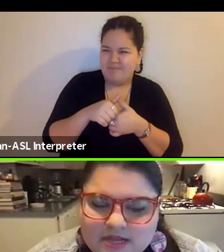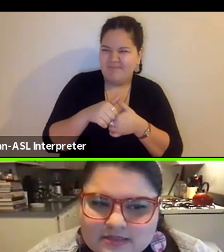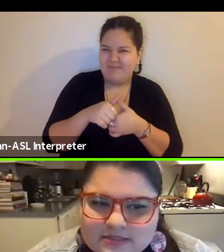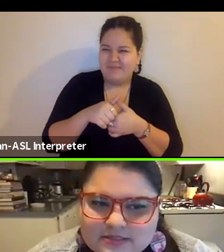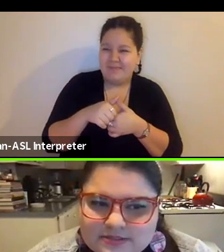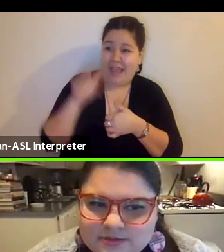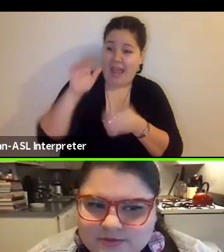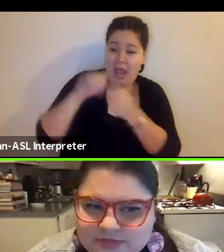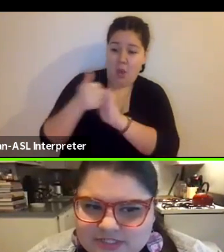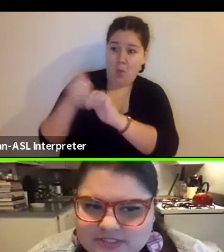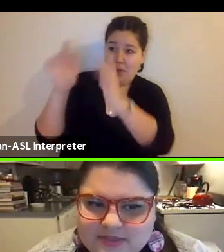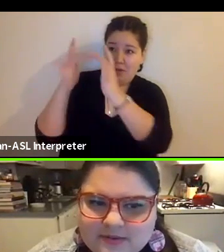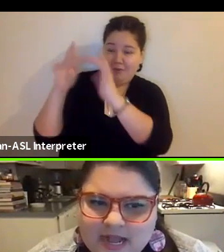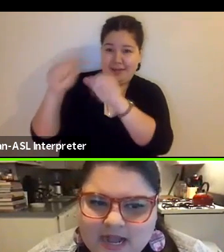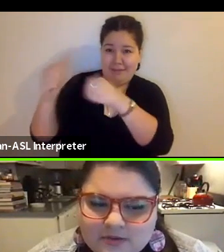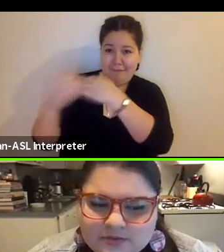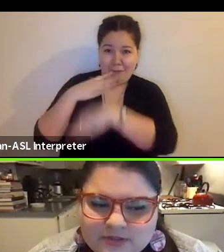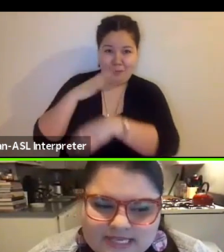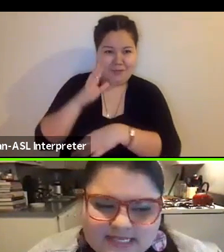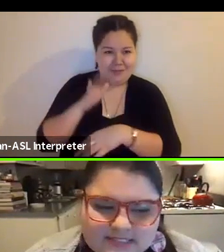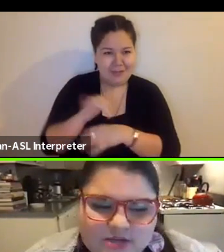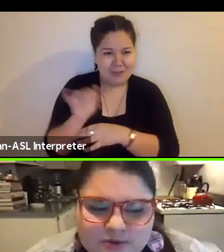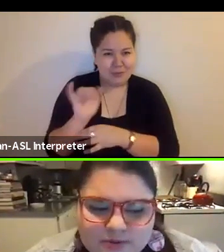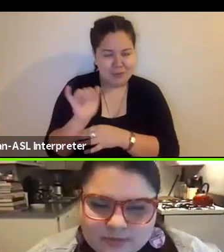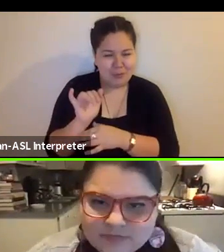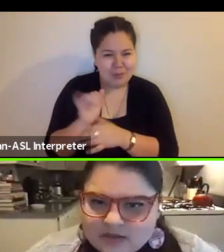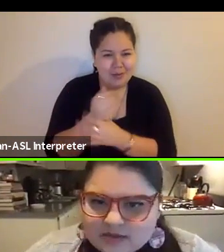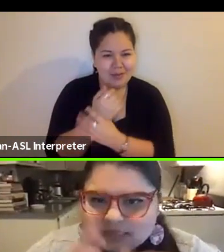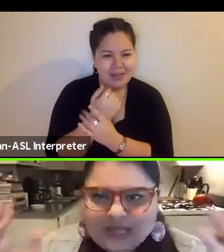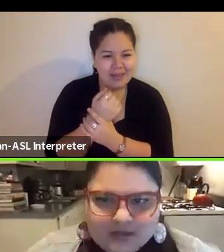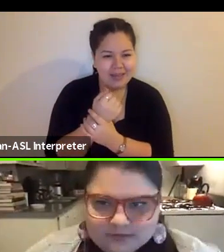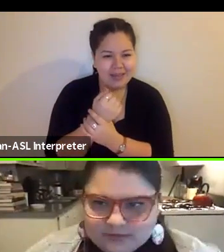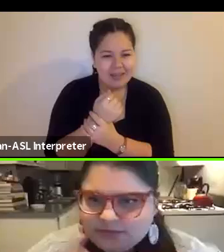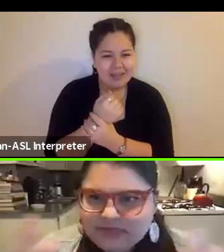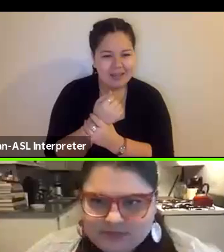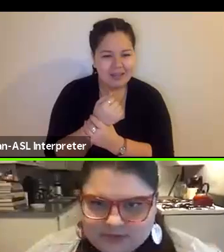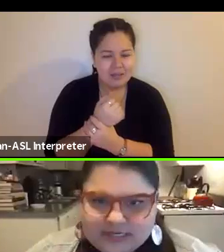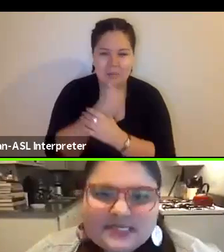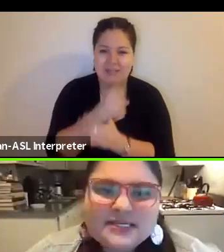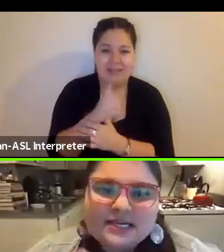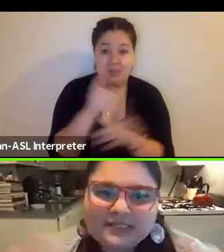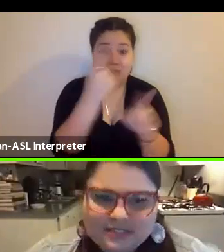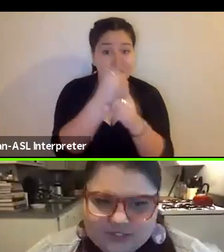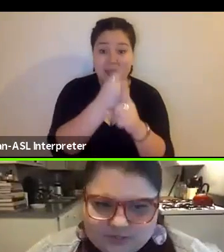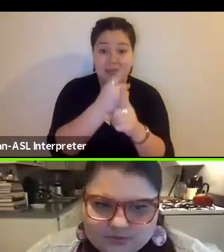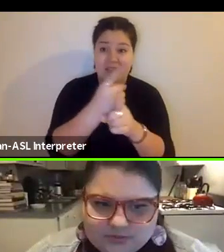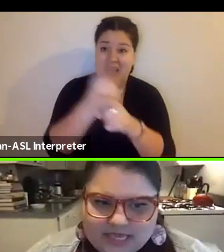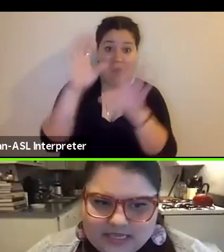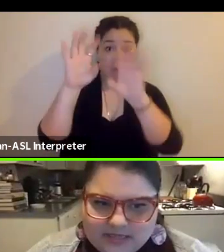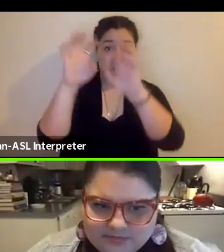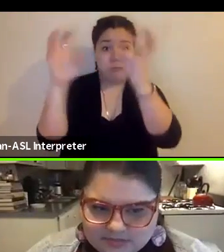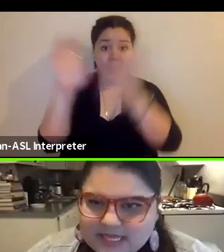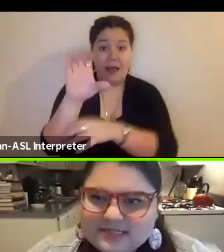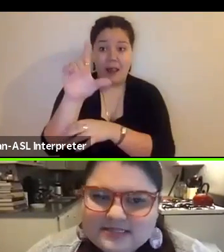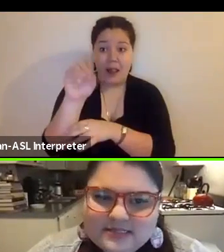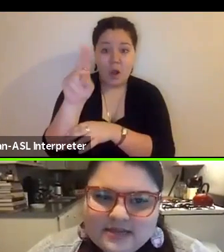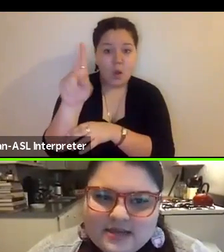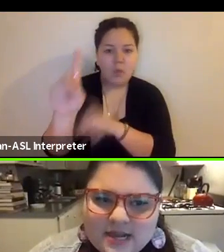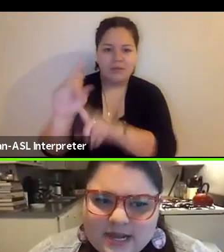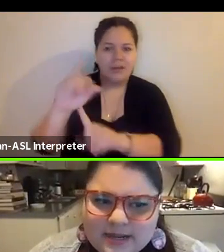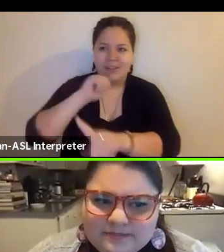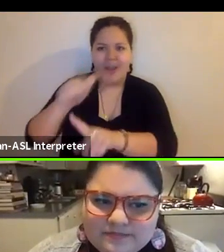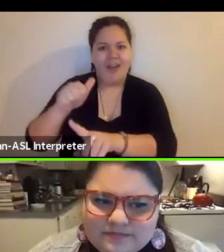that was your reflections on that, on how there is no cloud, no ether. It is connected to a